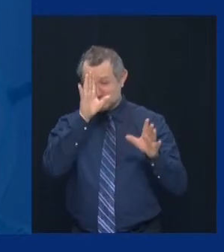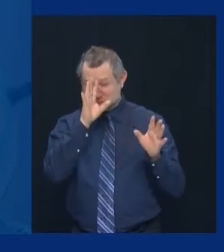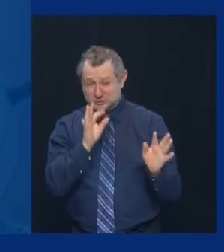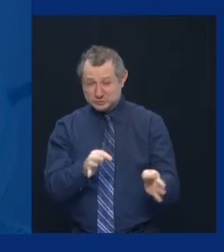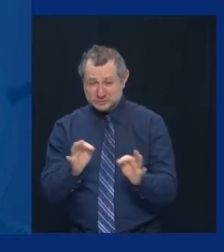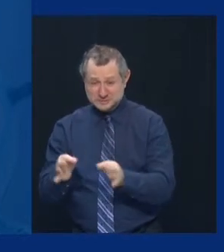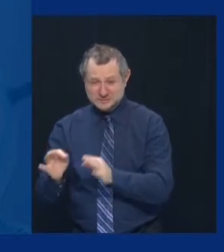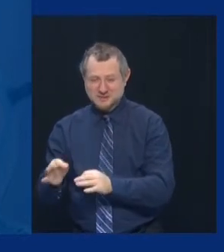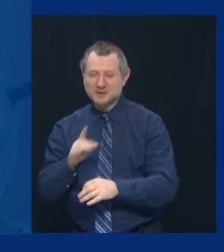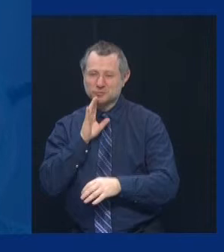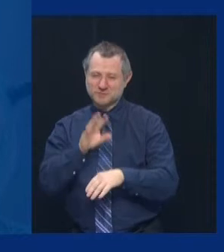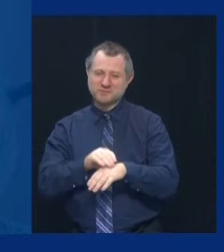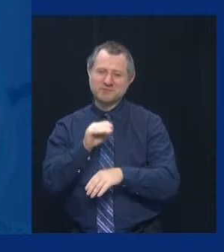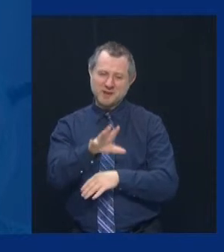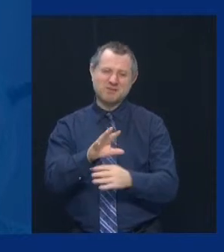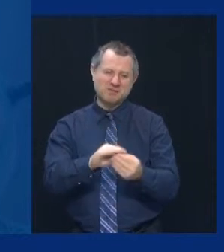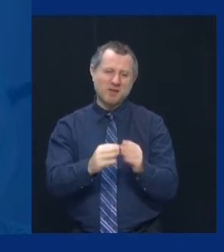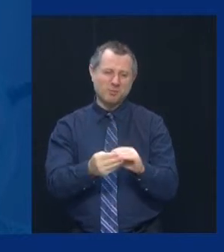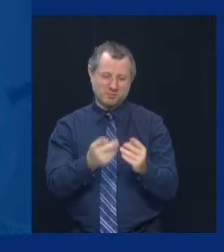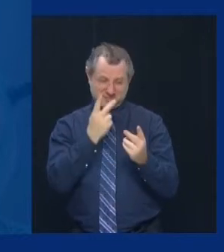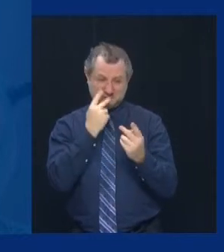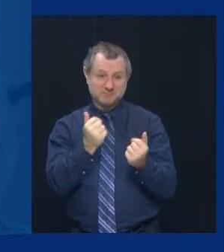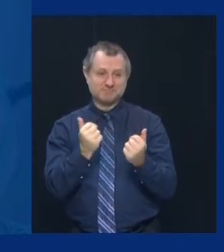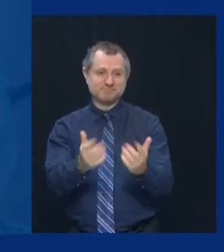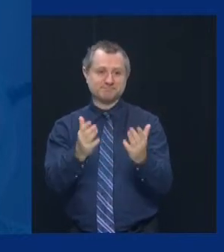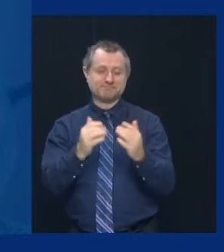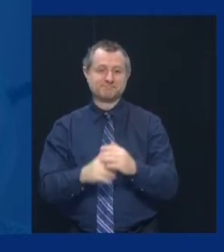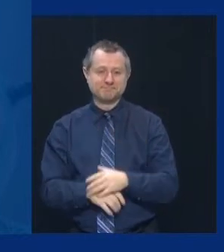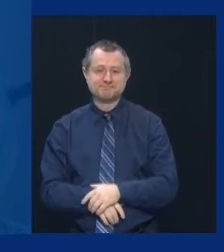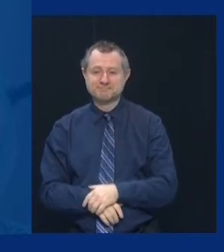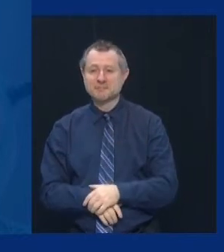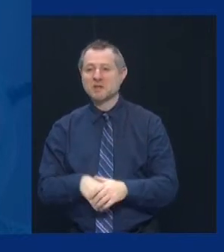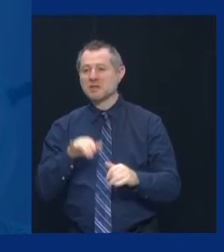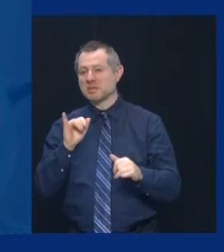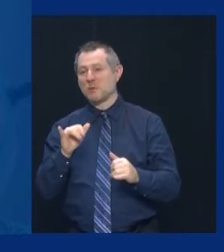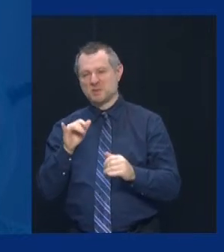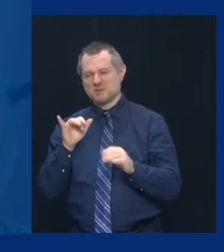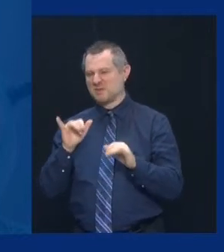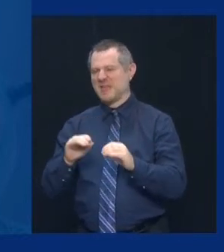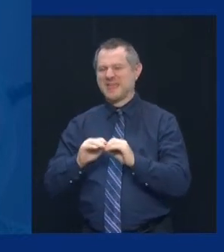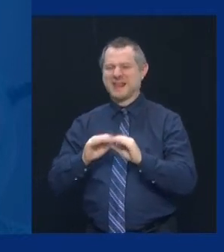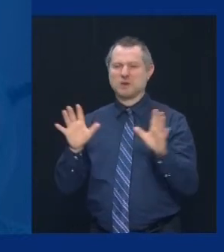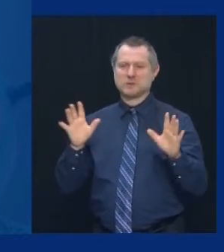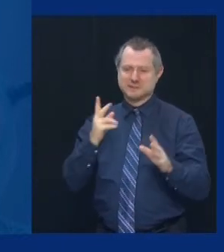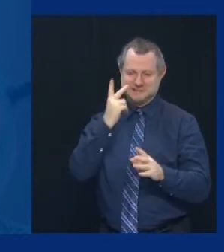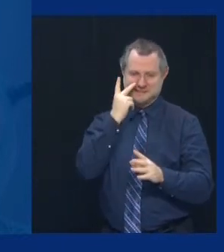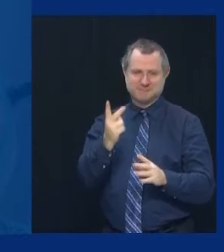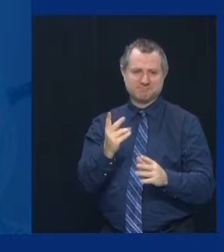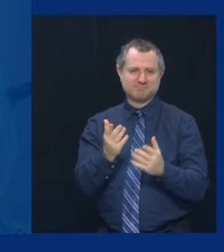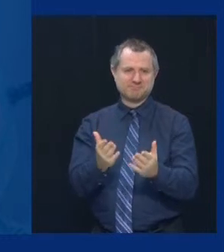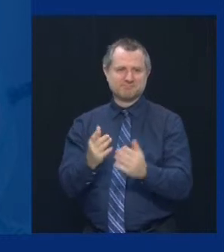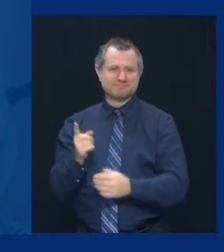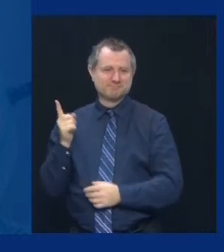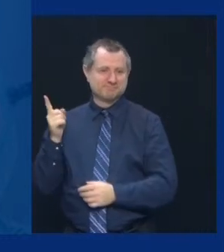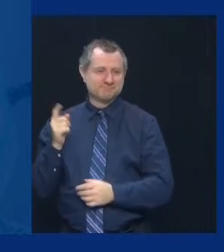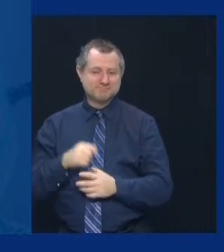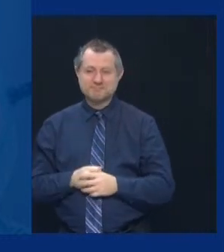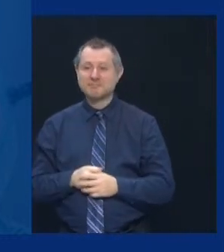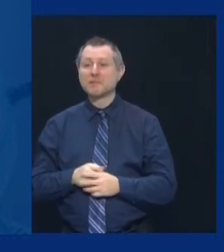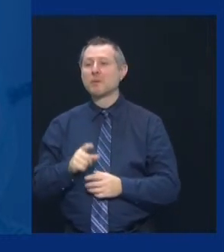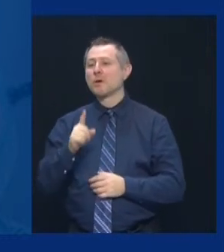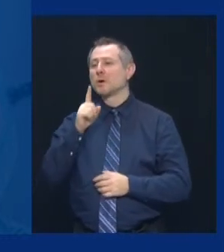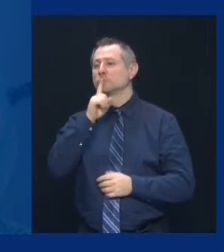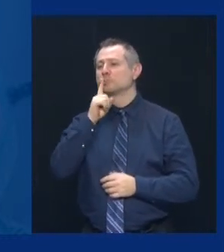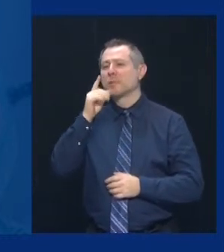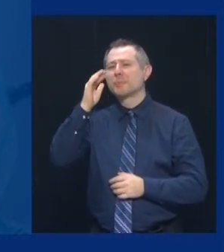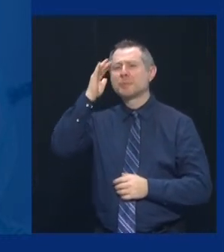is affecting the numbers. And again, the numbers make it plain. It's not about theory. It's not about, well, I